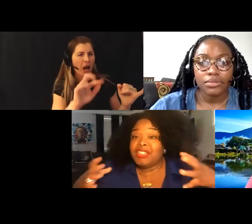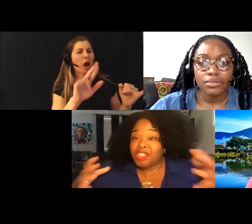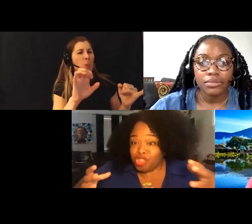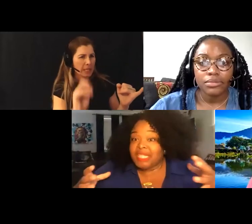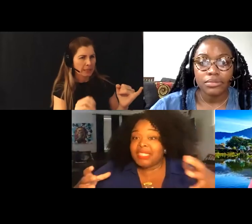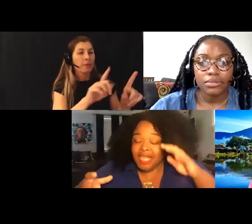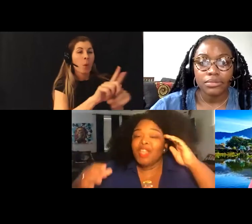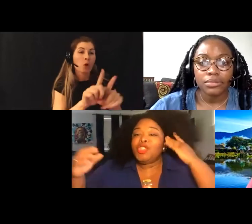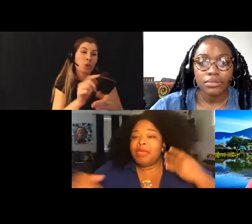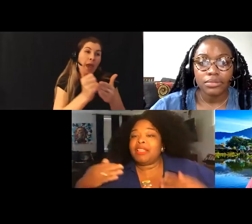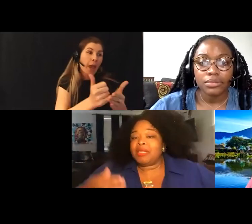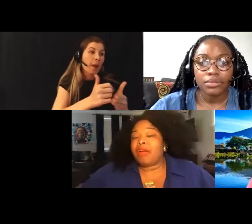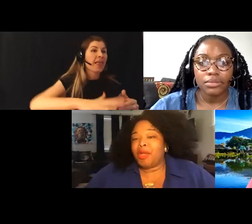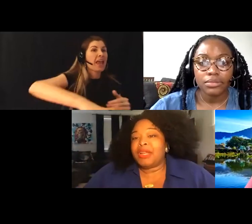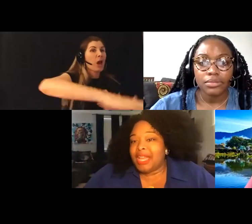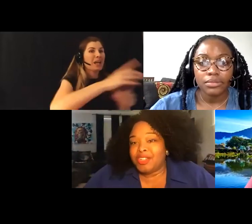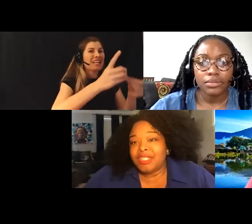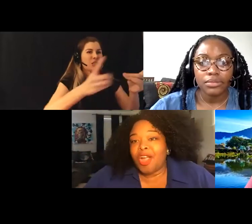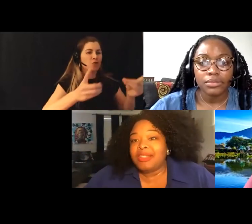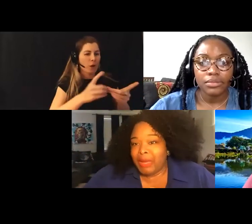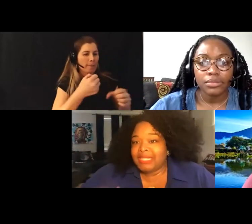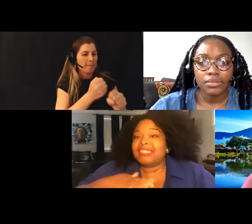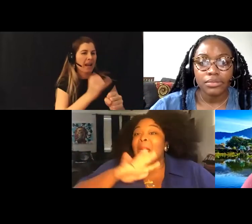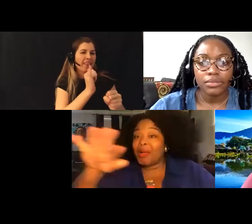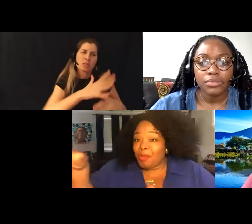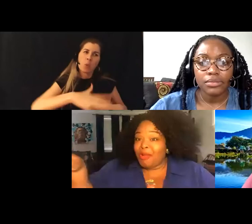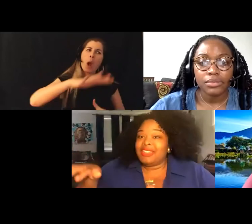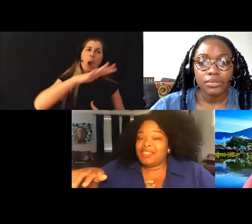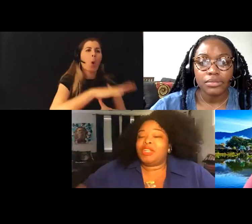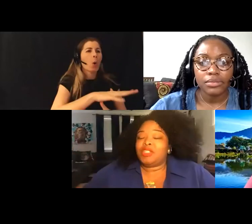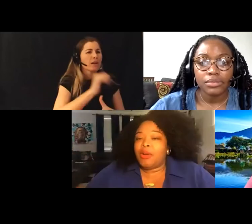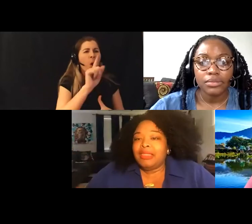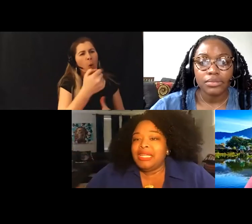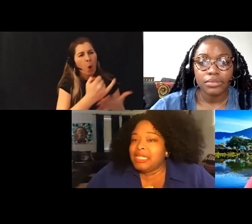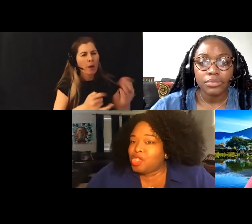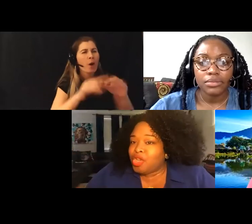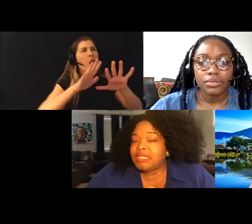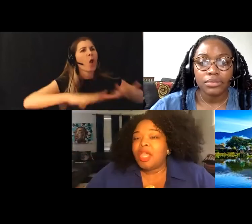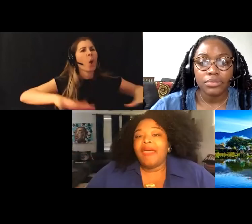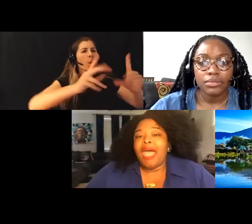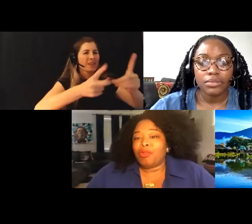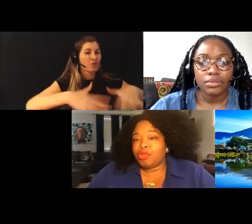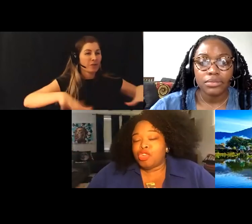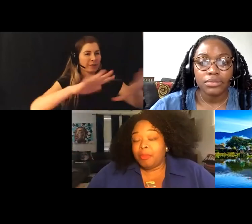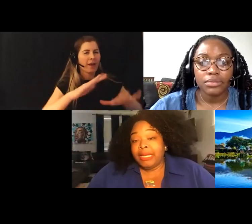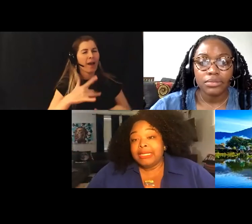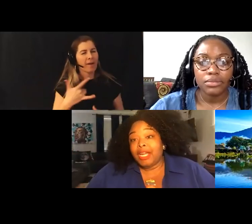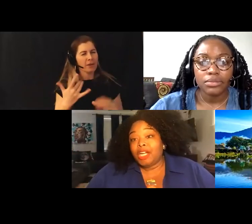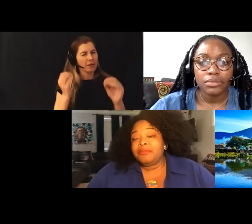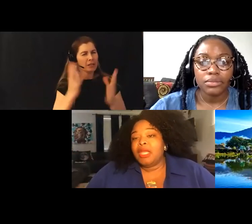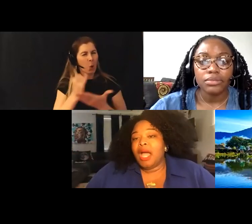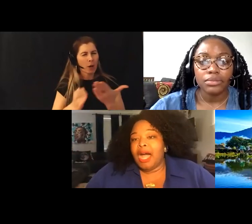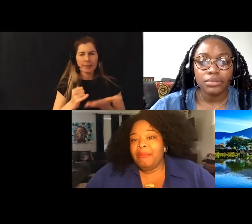their districts to make this a priority, not just in the art spaces, but throughout the district. So I think teaching artists have a real strong place